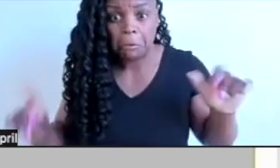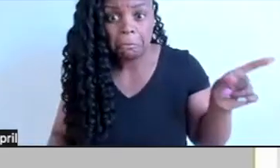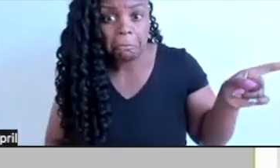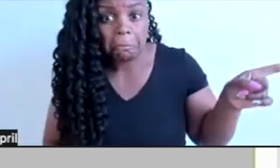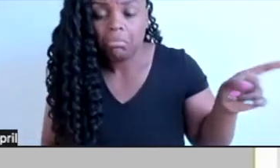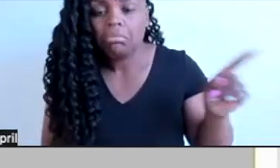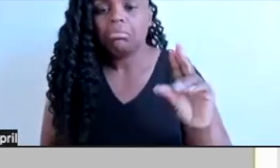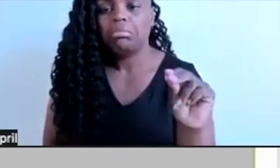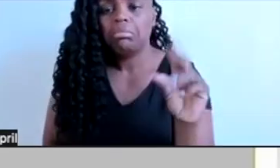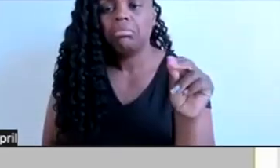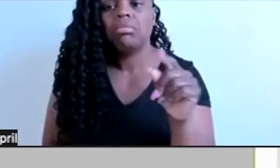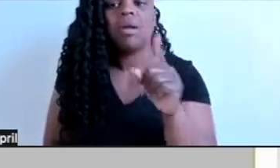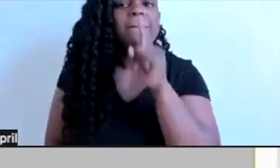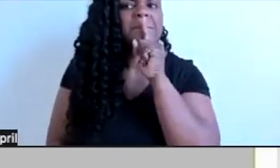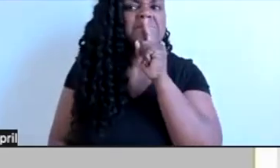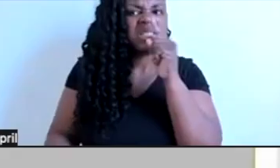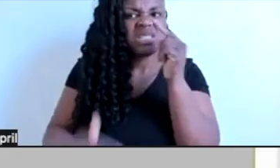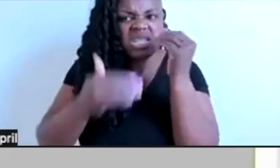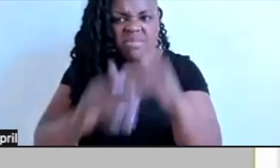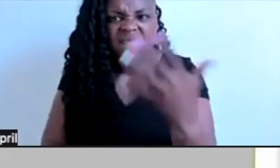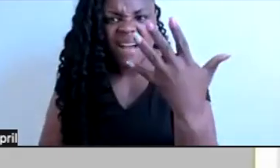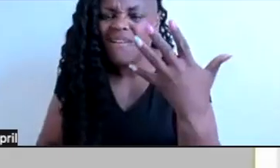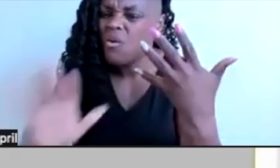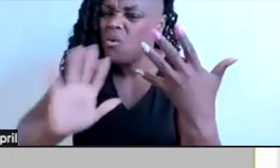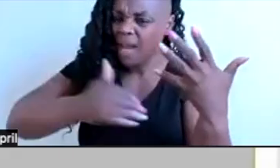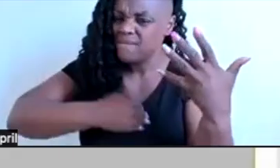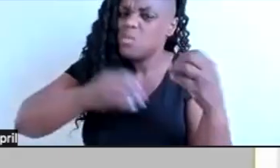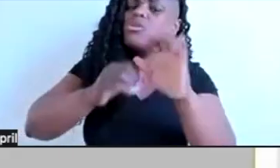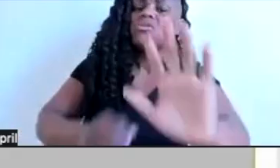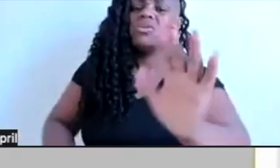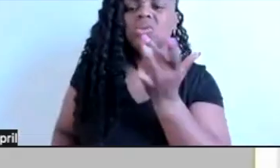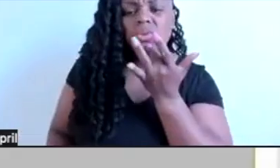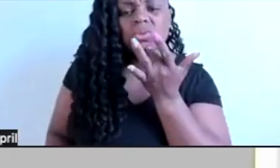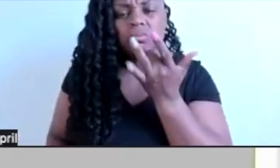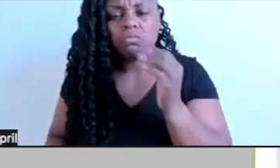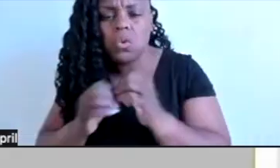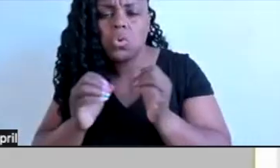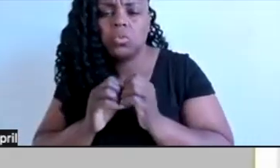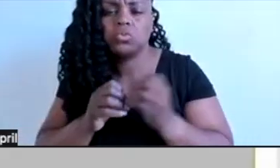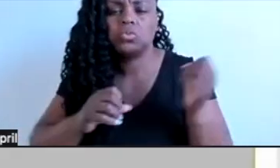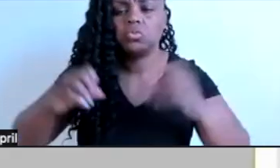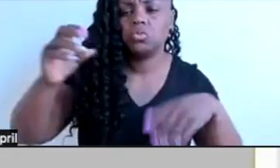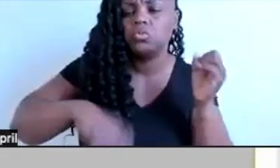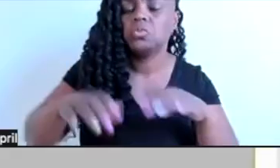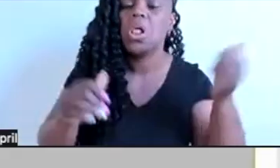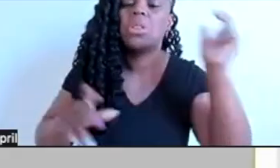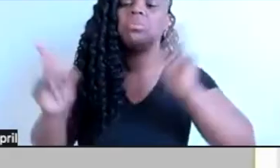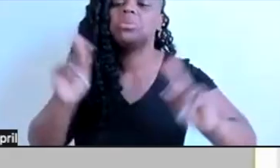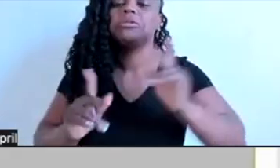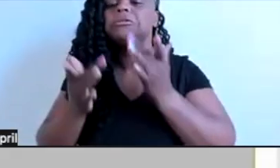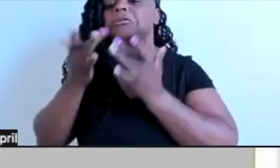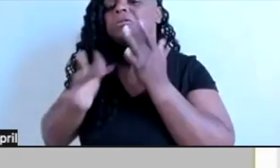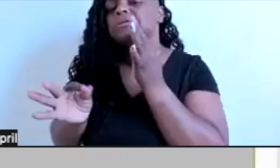small backpack and sleep on the ground when they go camping. When others go camping, they rent big motorhomes with satellite